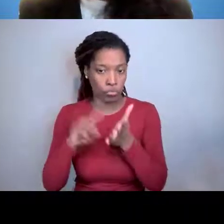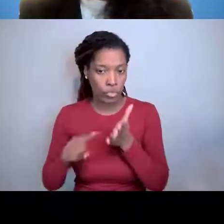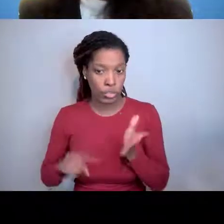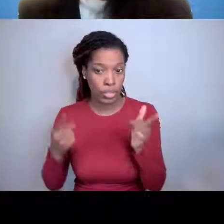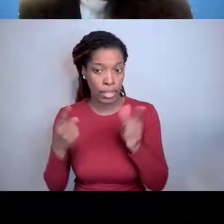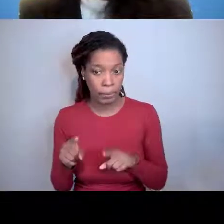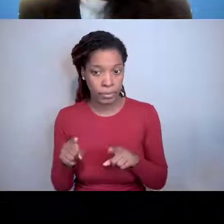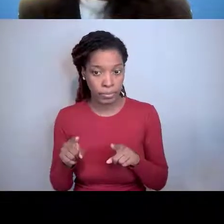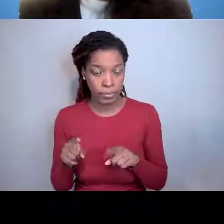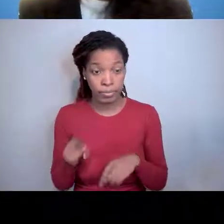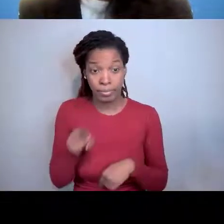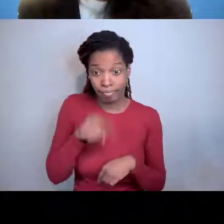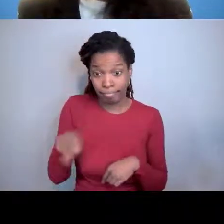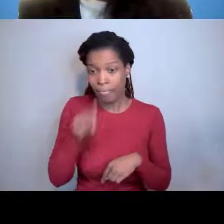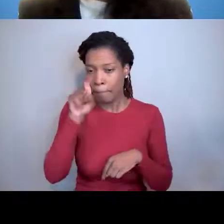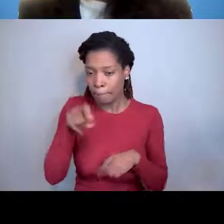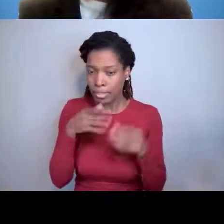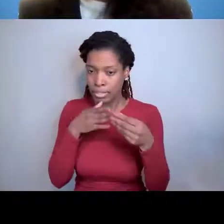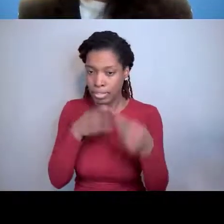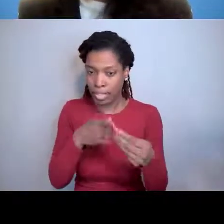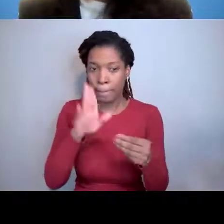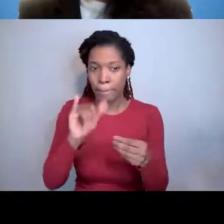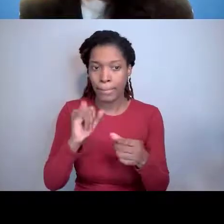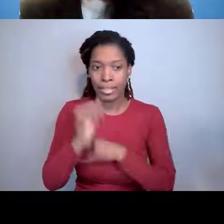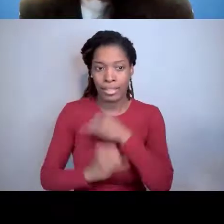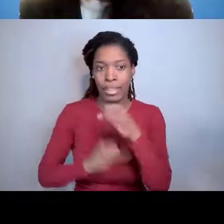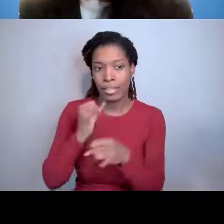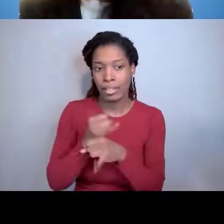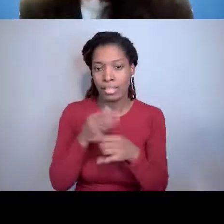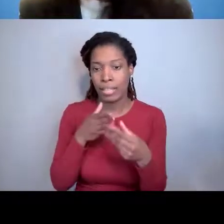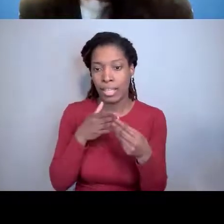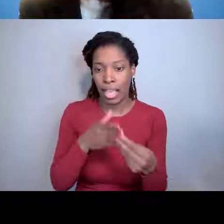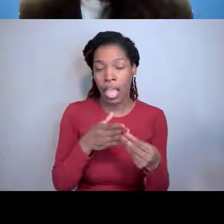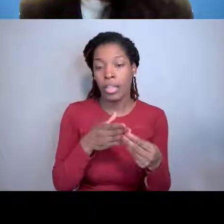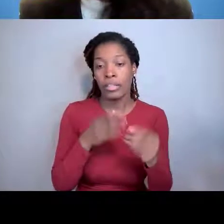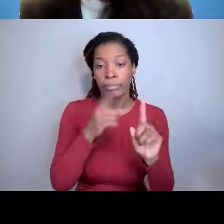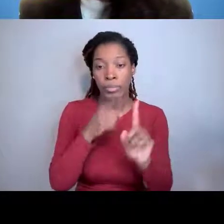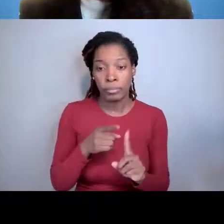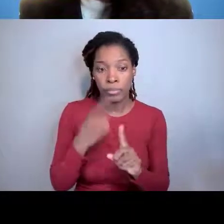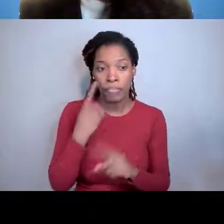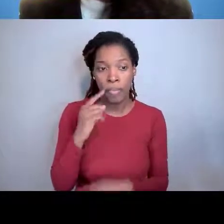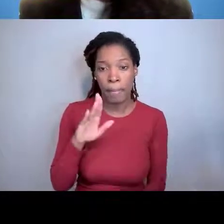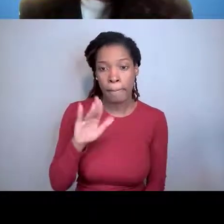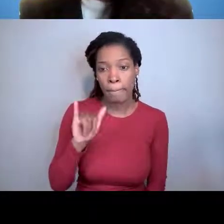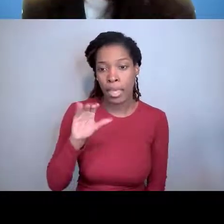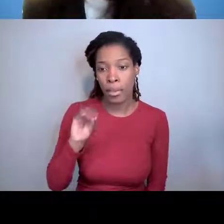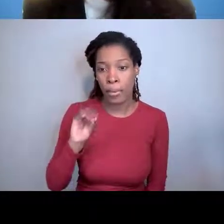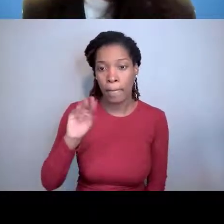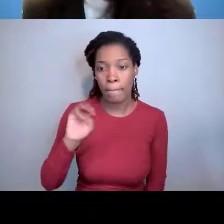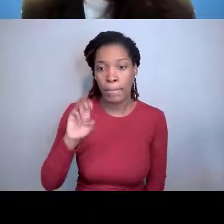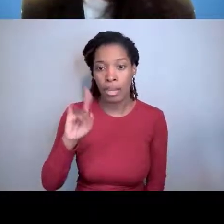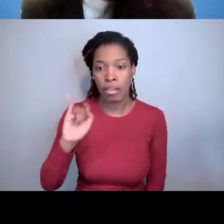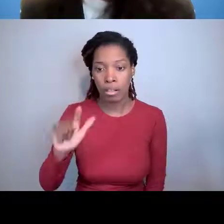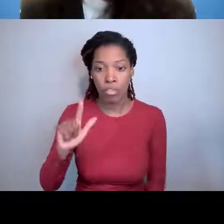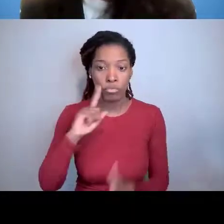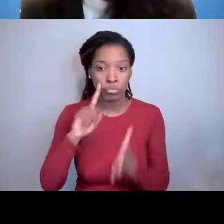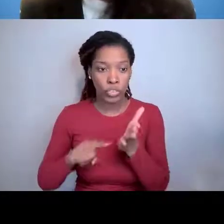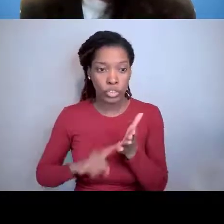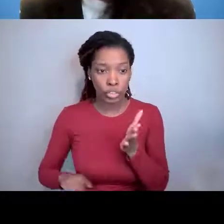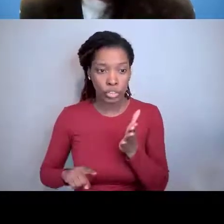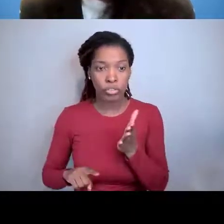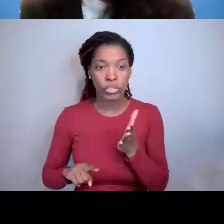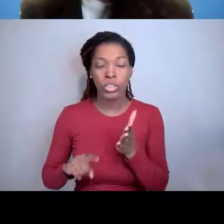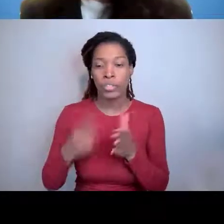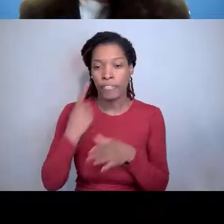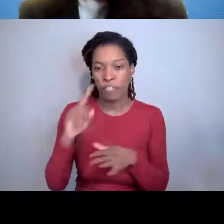be guided by the international guiding principles for biomedical research involving animals, also known as the SIOMS